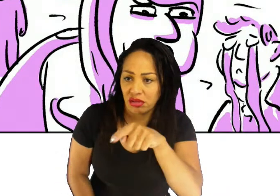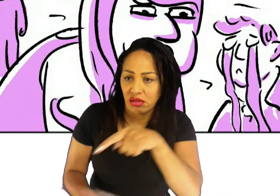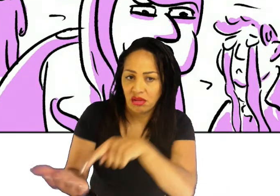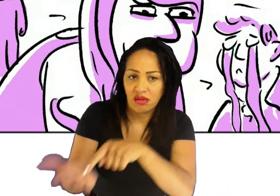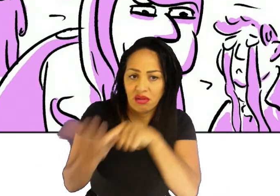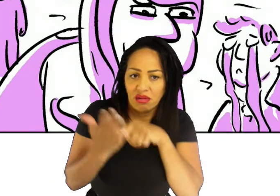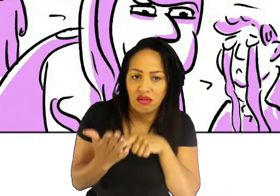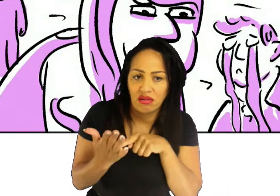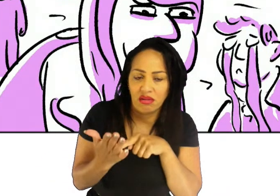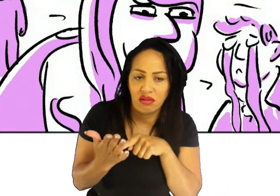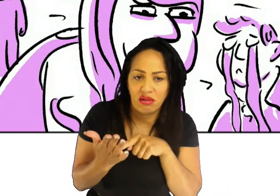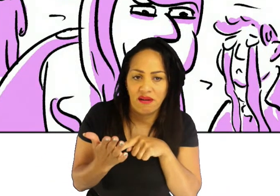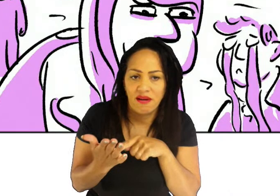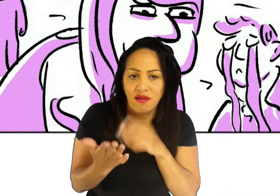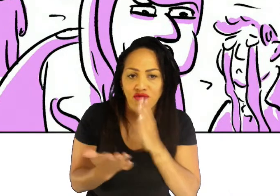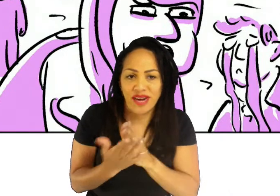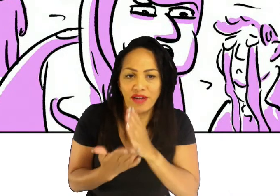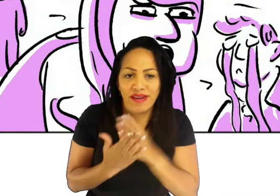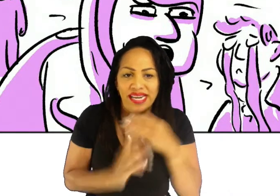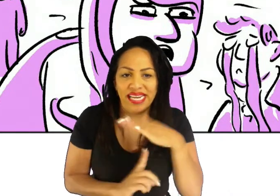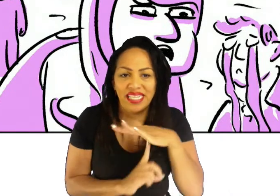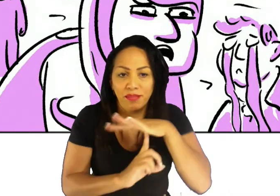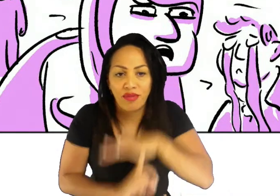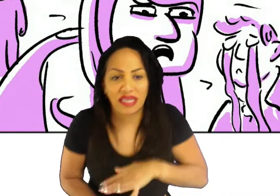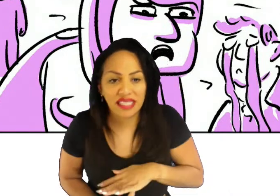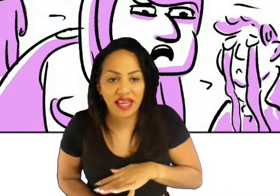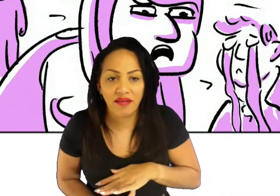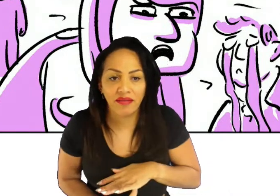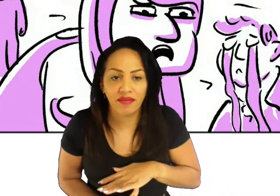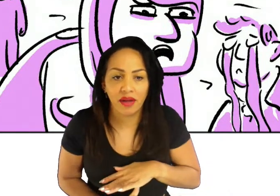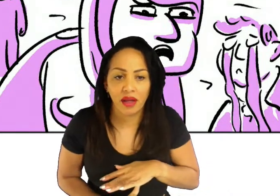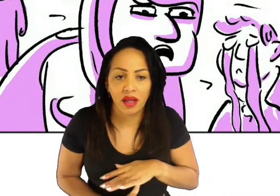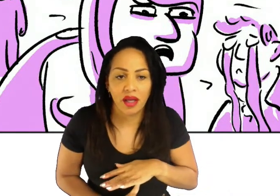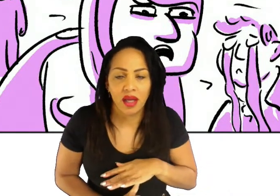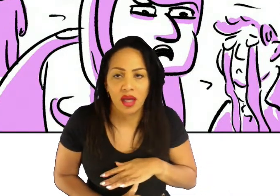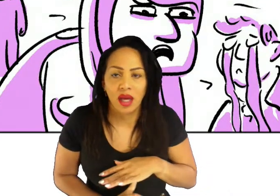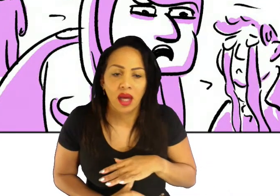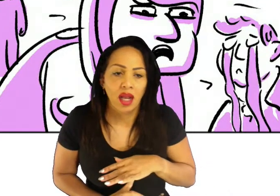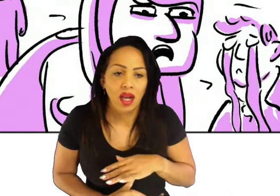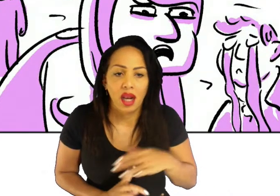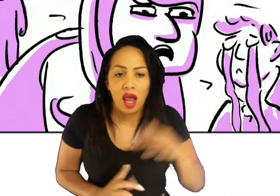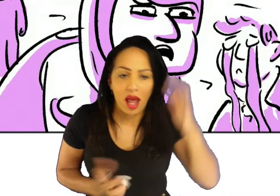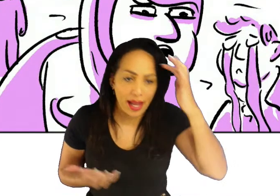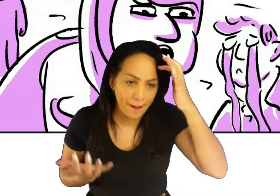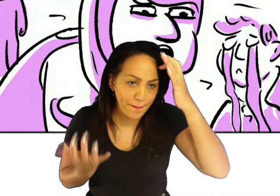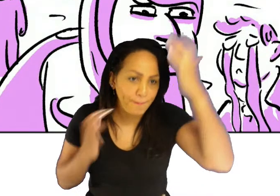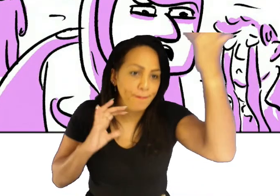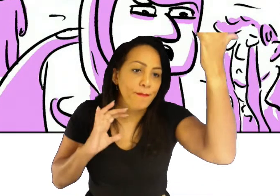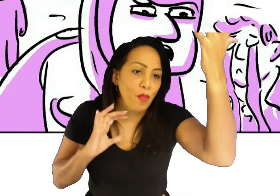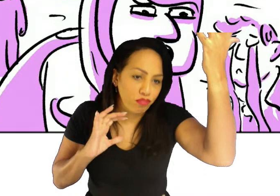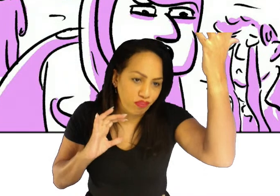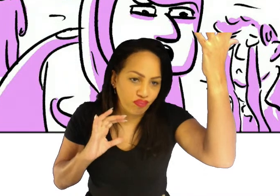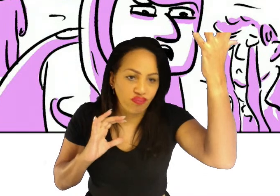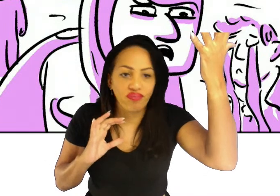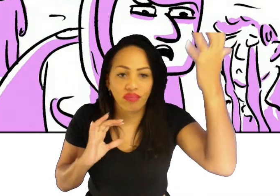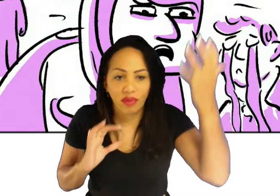going into increasingly bohemian expressions to ensure that